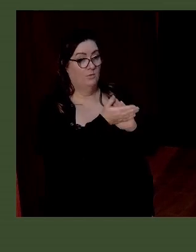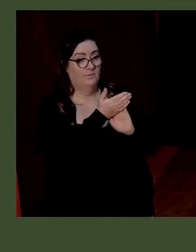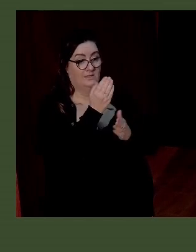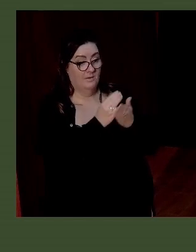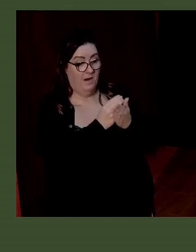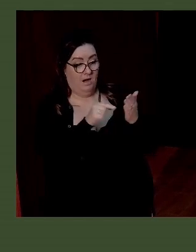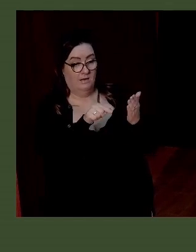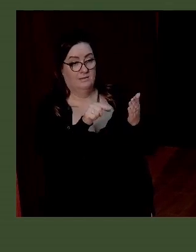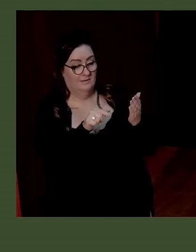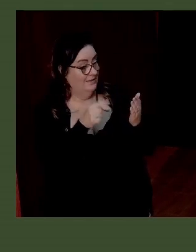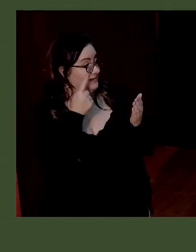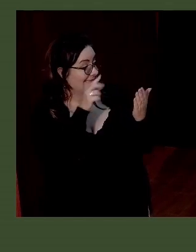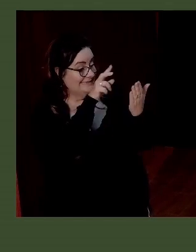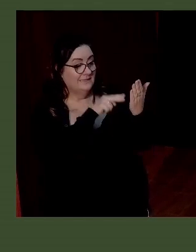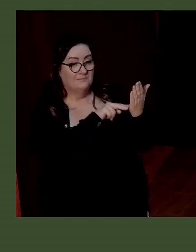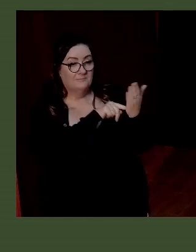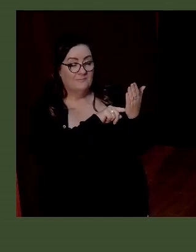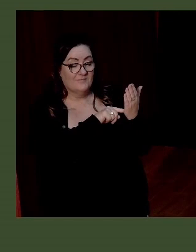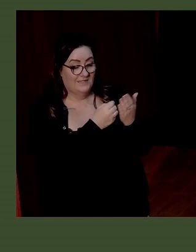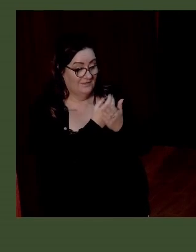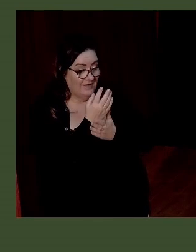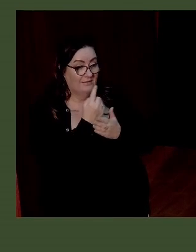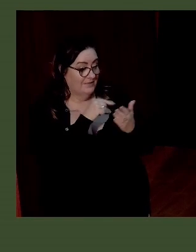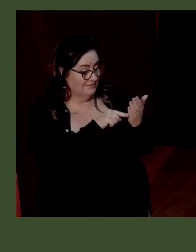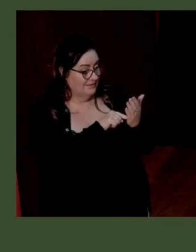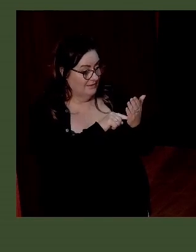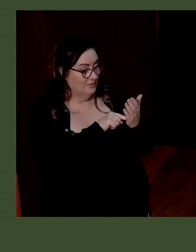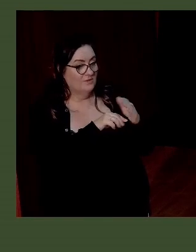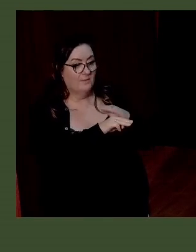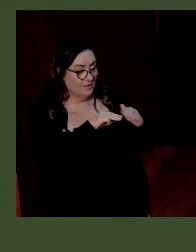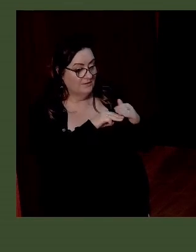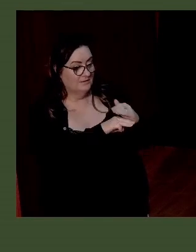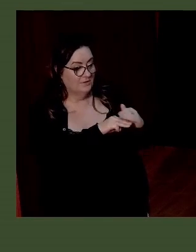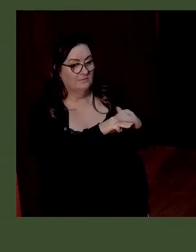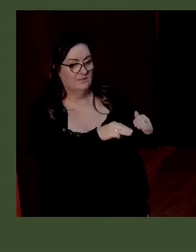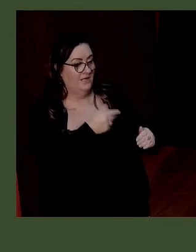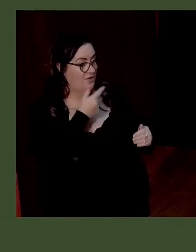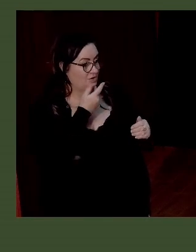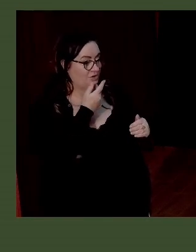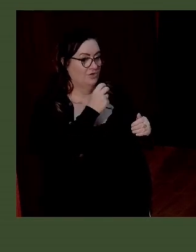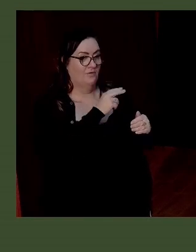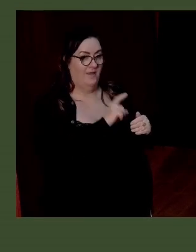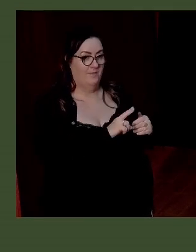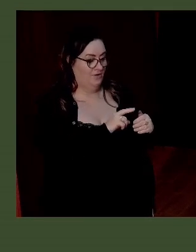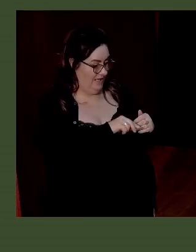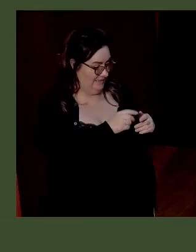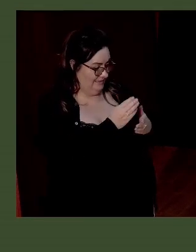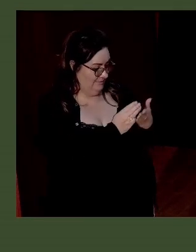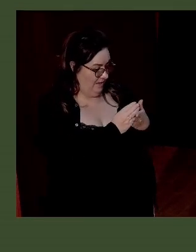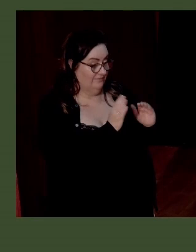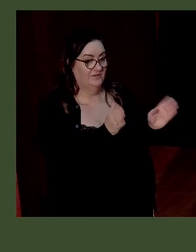sections. And you see the development going ahead in months. you know, the 3rd of November, this